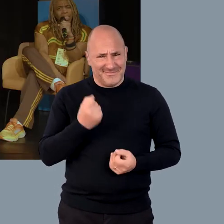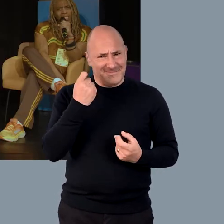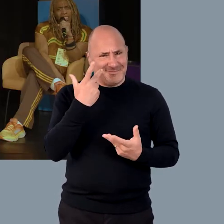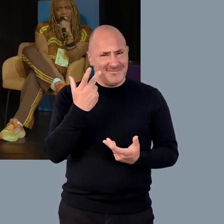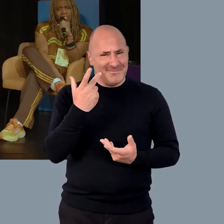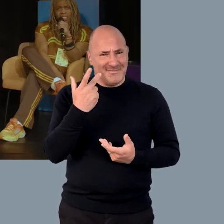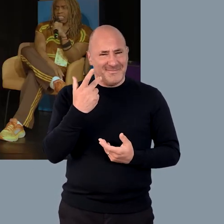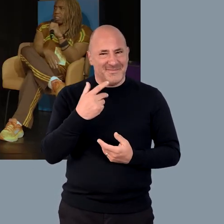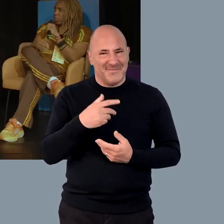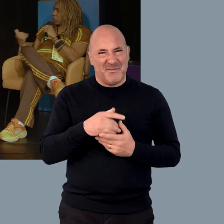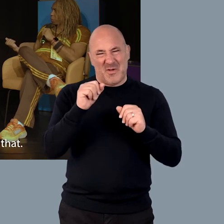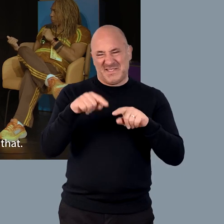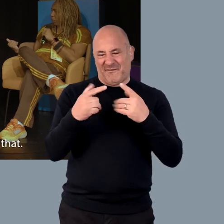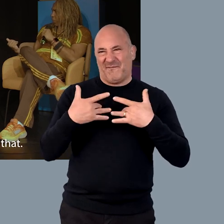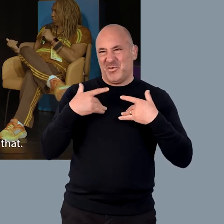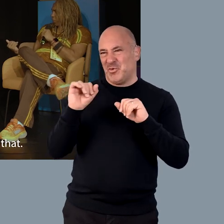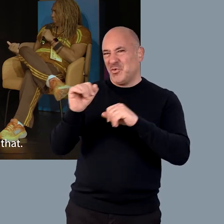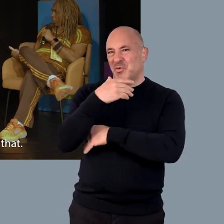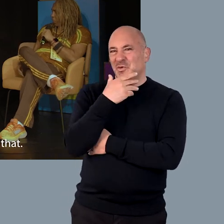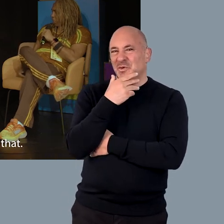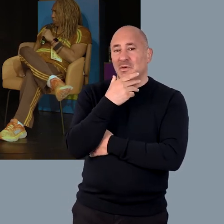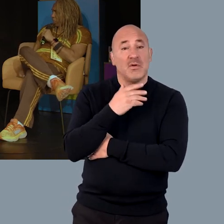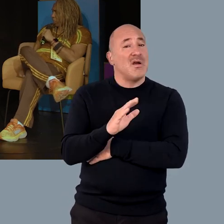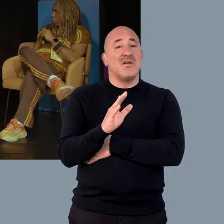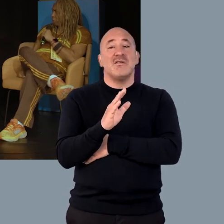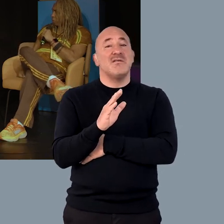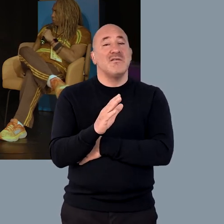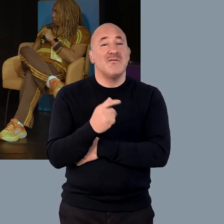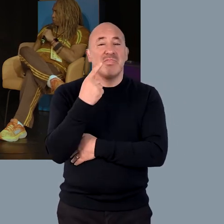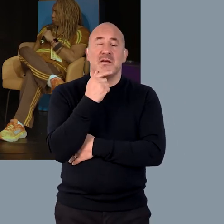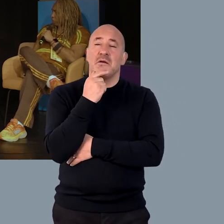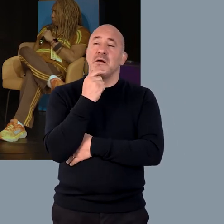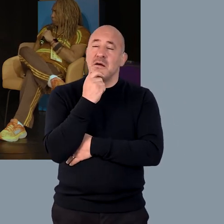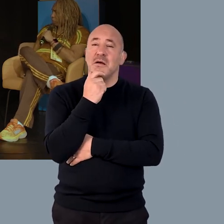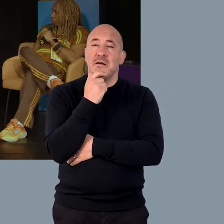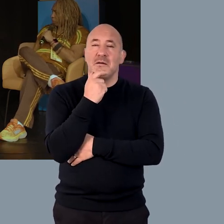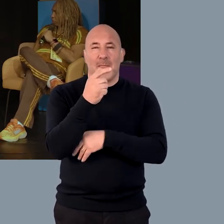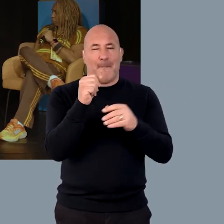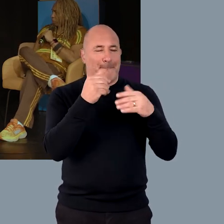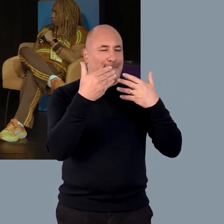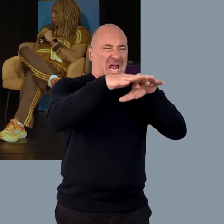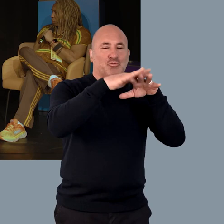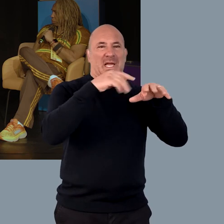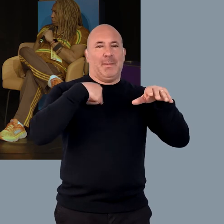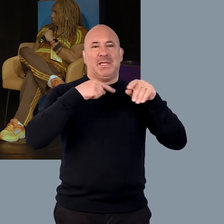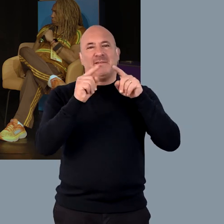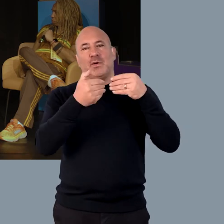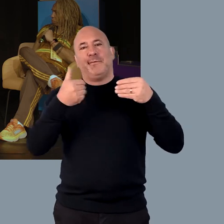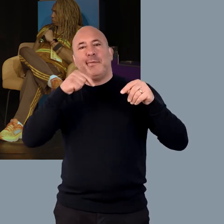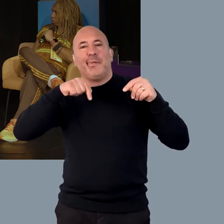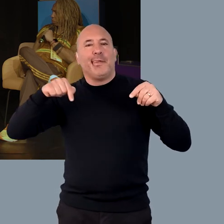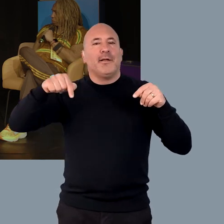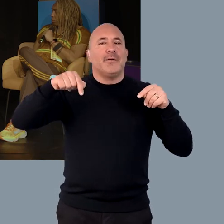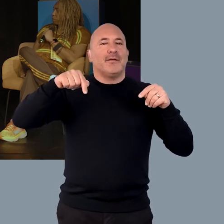Does that make any sense you probably have a very different take on no, I just maybe think about um, just being on the fringes of things